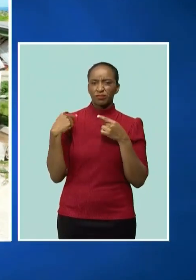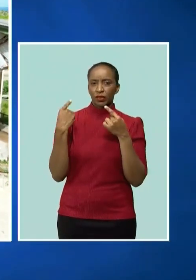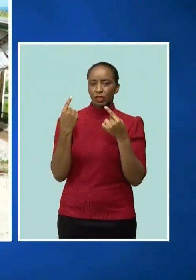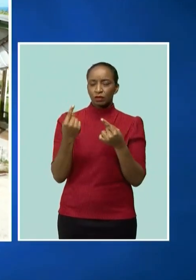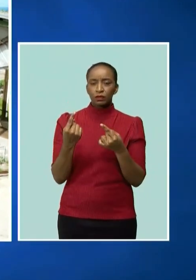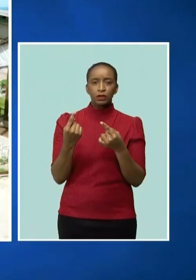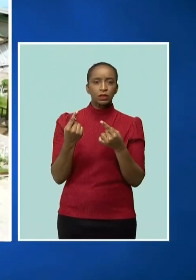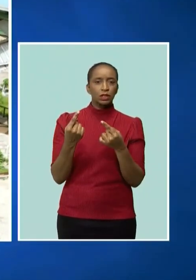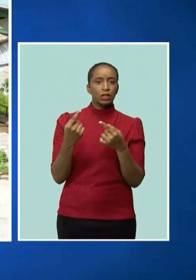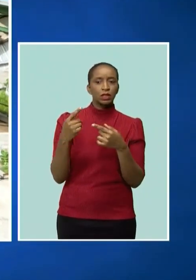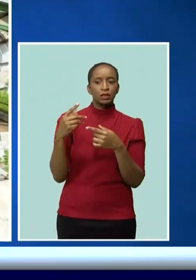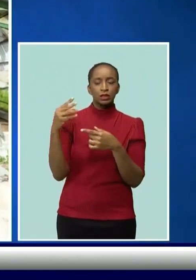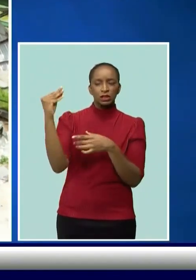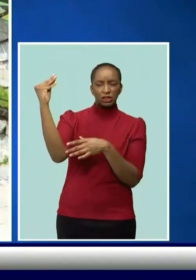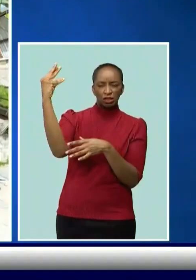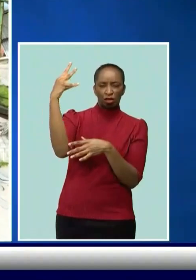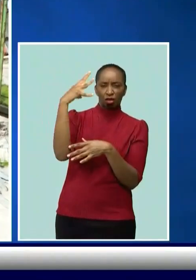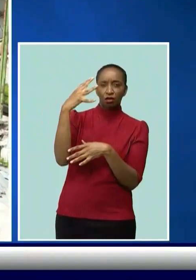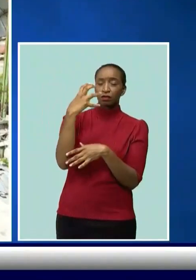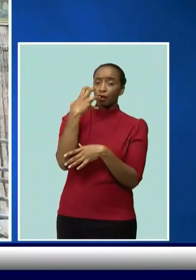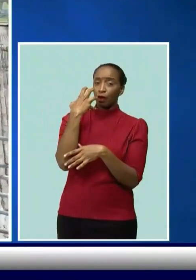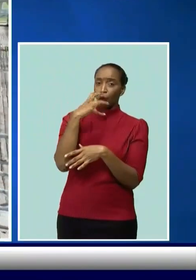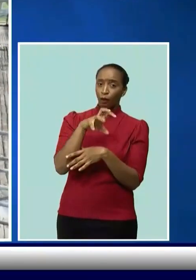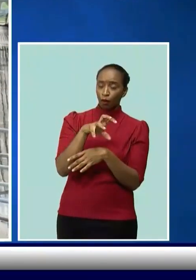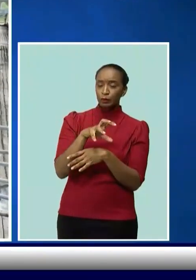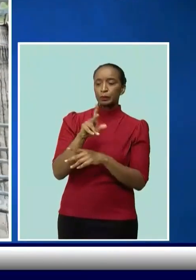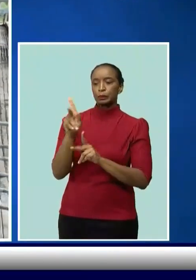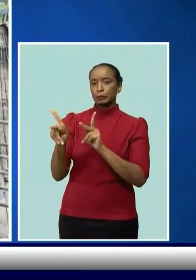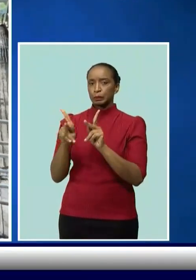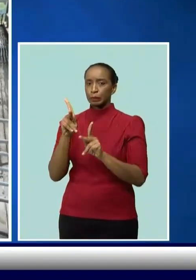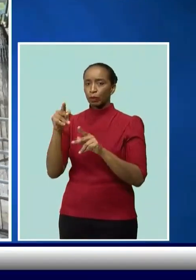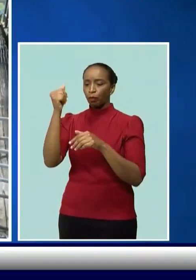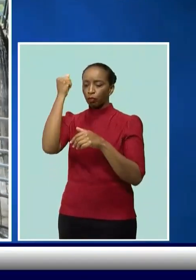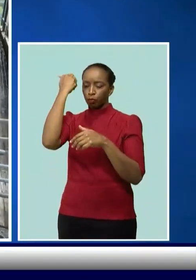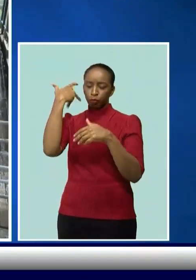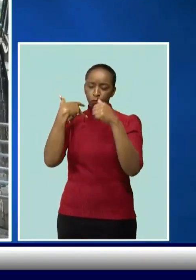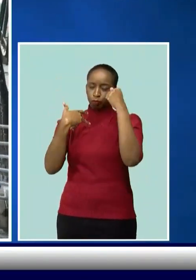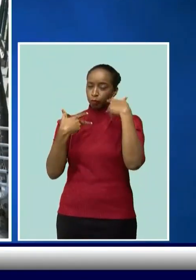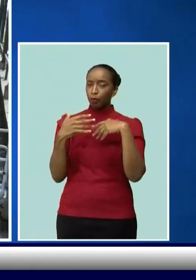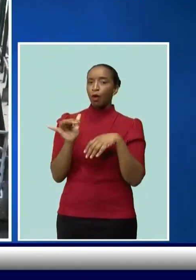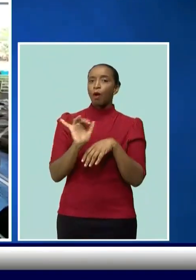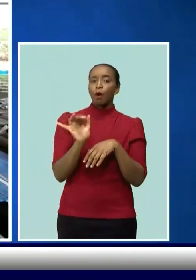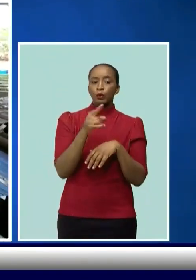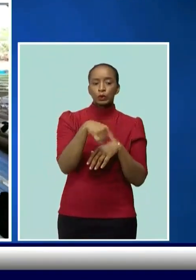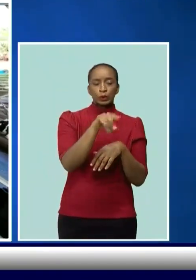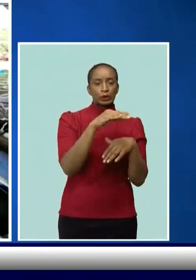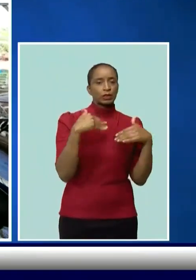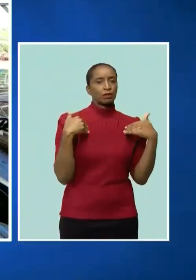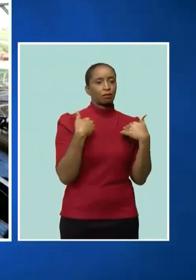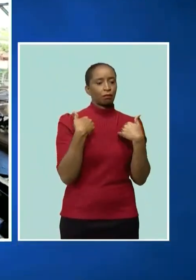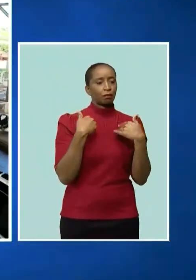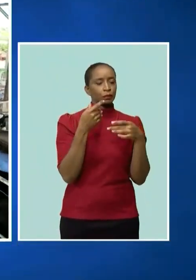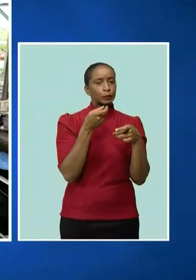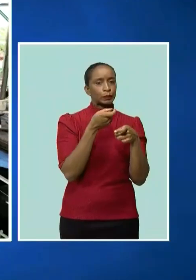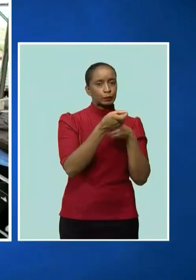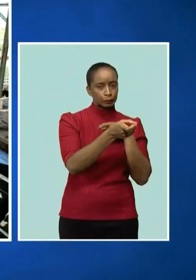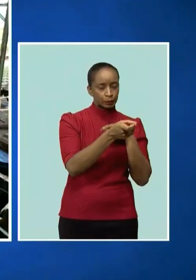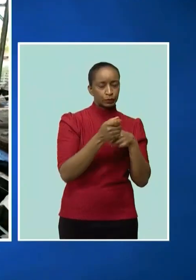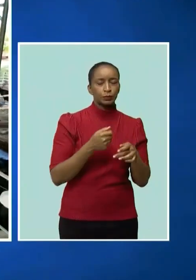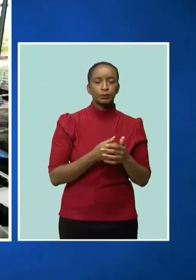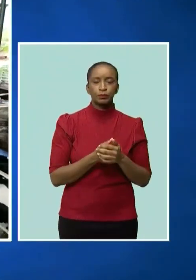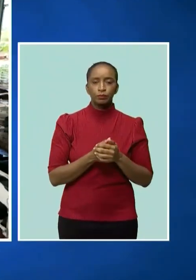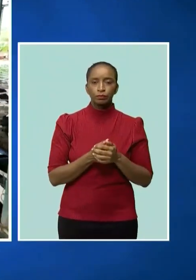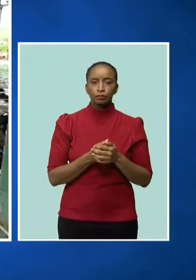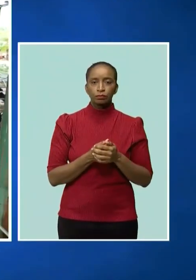in Barbados are not only impacting people, the animals are feeling the heat too, and farmers know this only